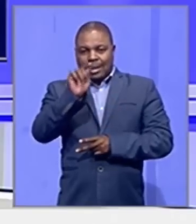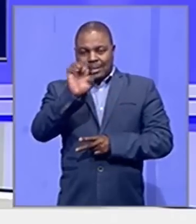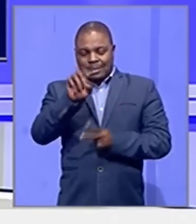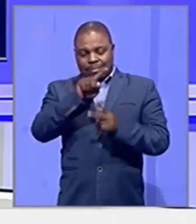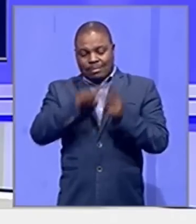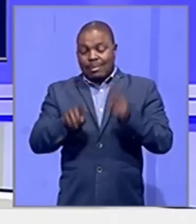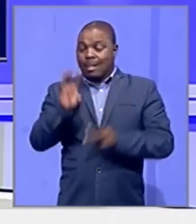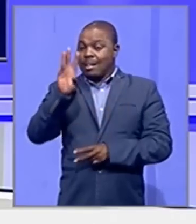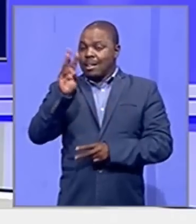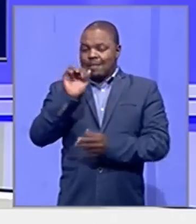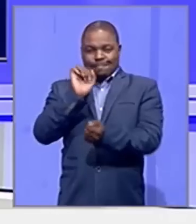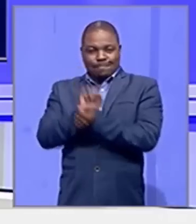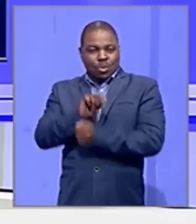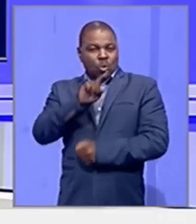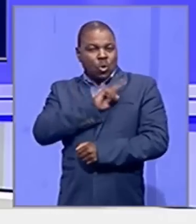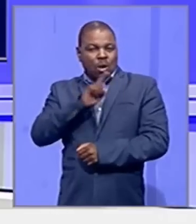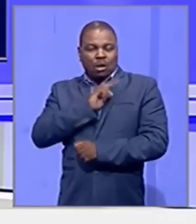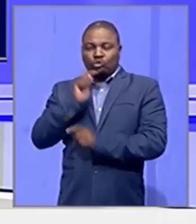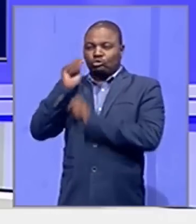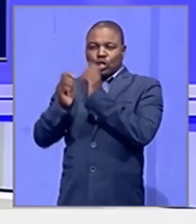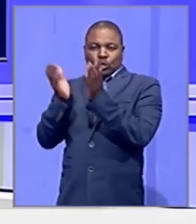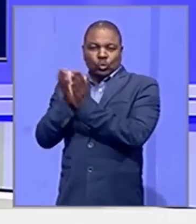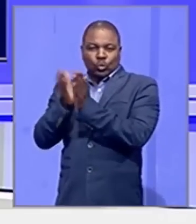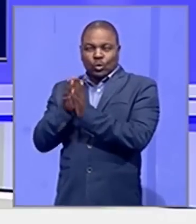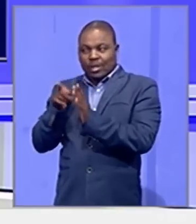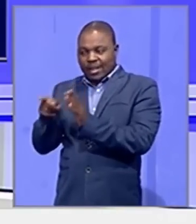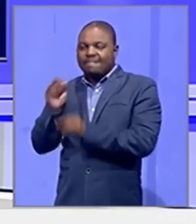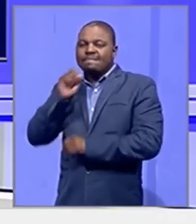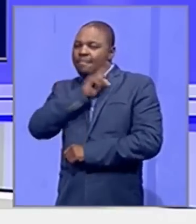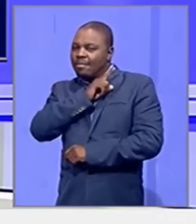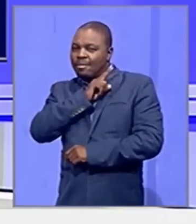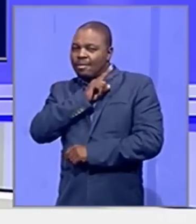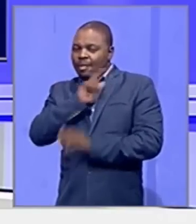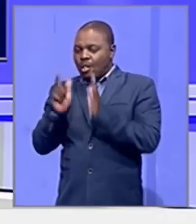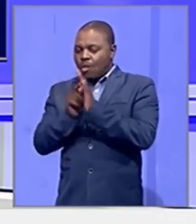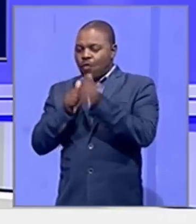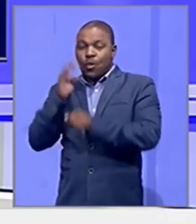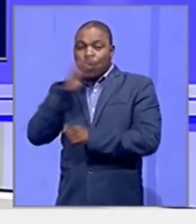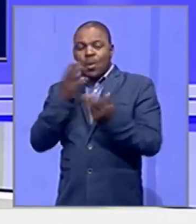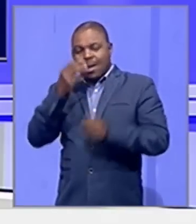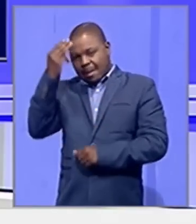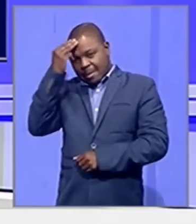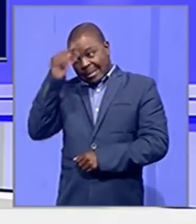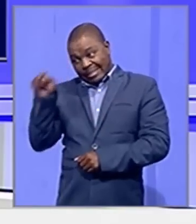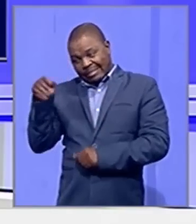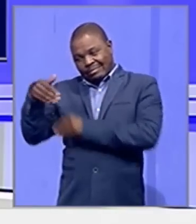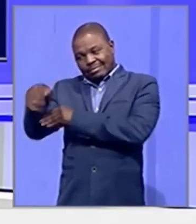ka ditatofatšo tša go sepediša koma yeo e sego molaong ka ntle ga Mahikeng.